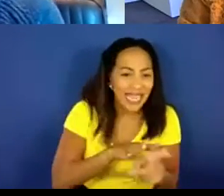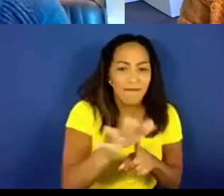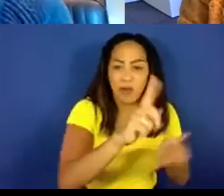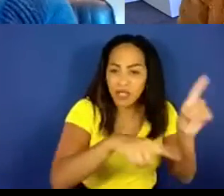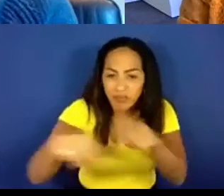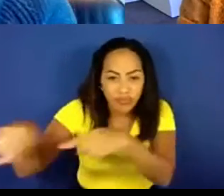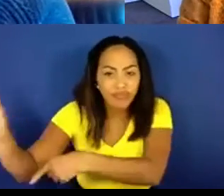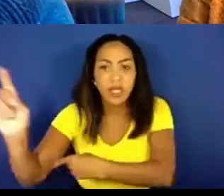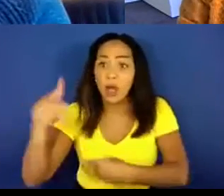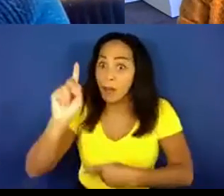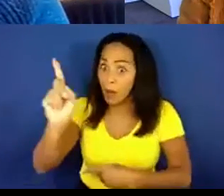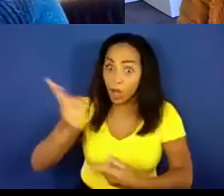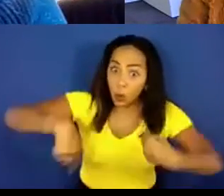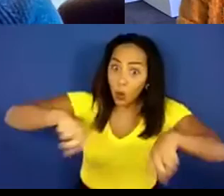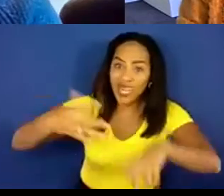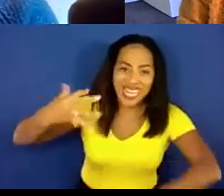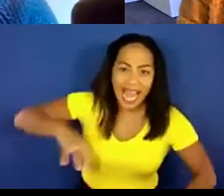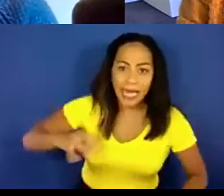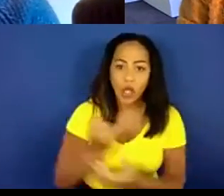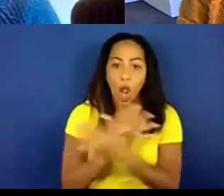working together.